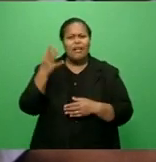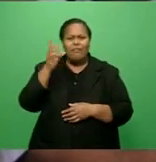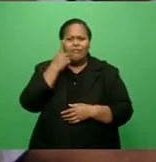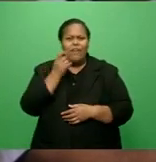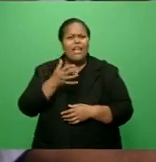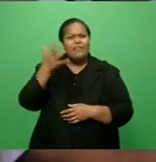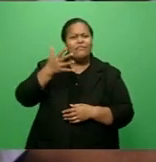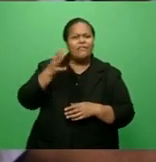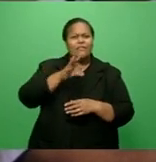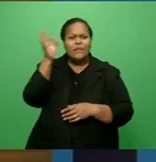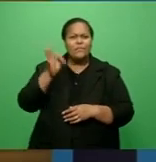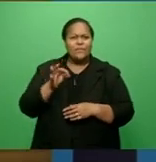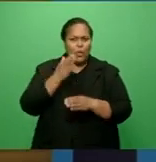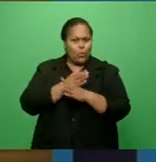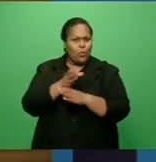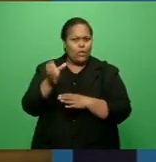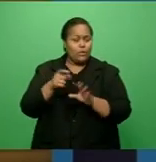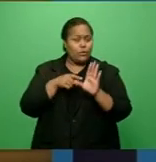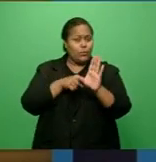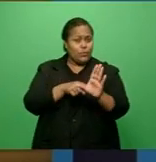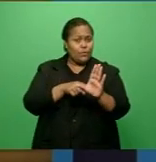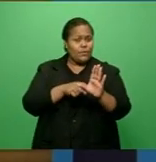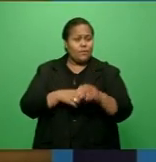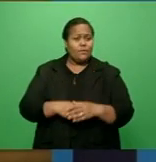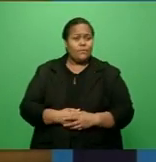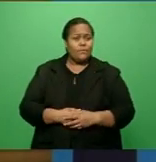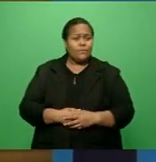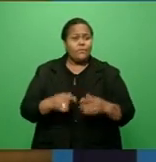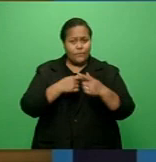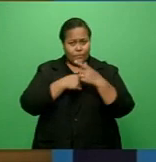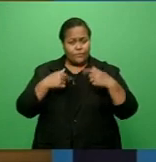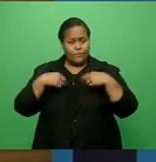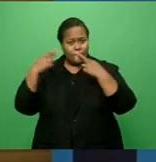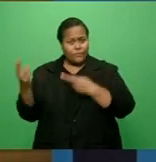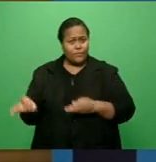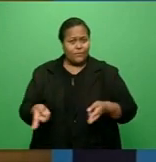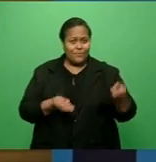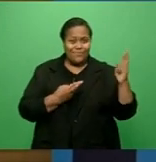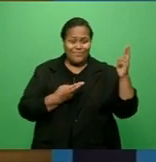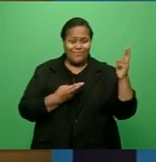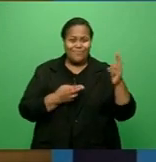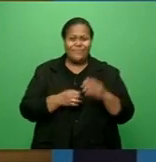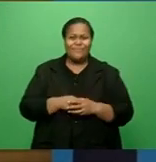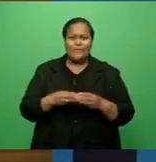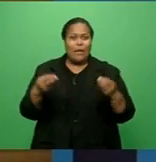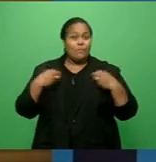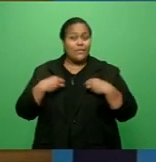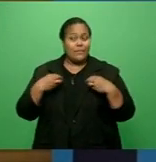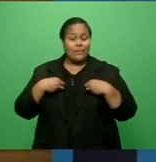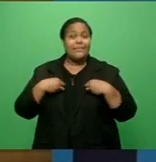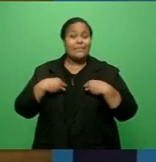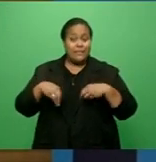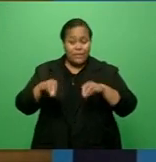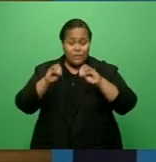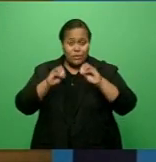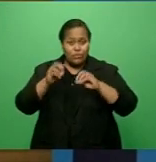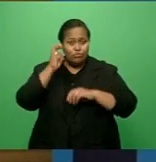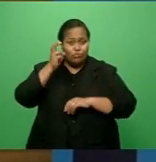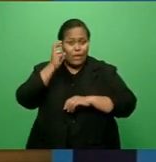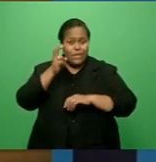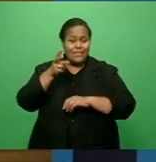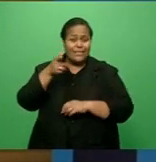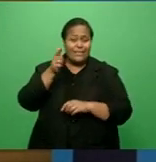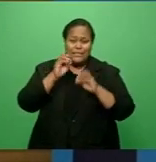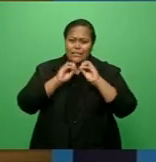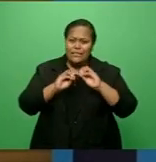for urgent redress. We recommend that entrepreneurial education and training be